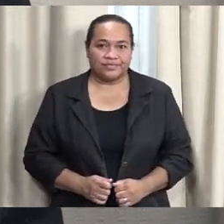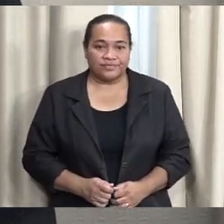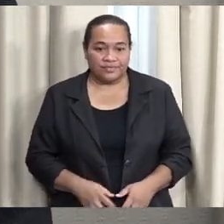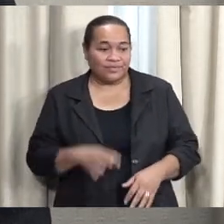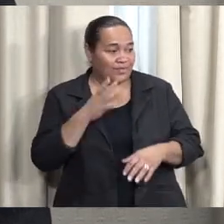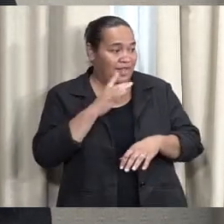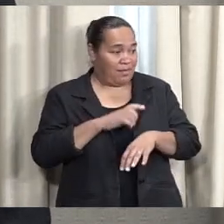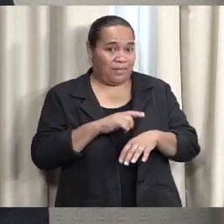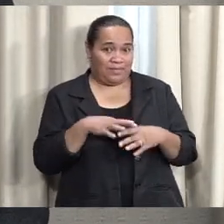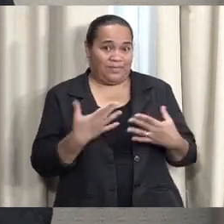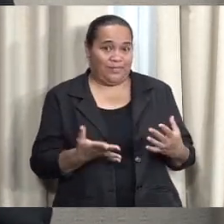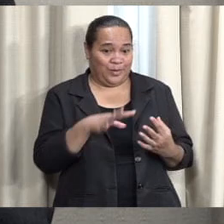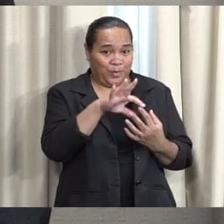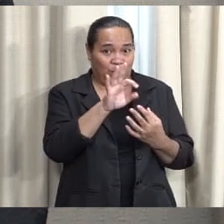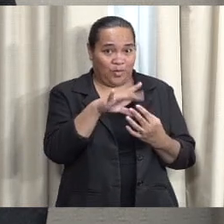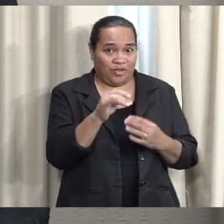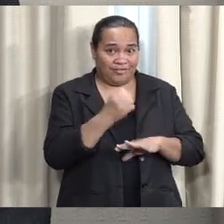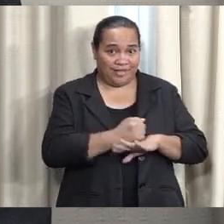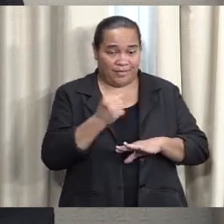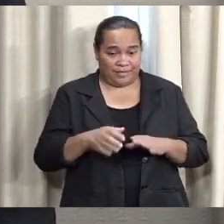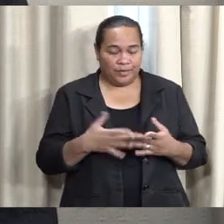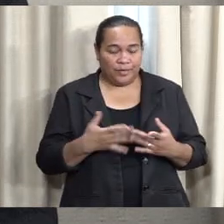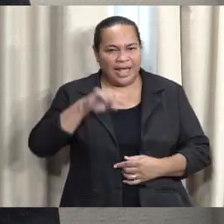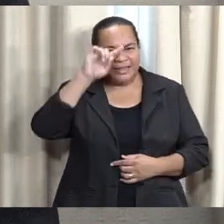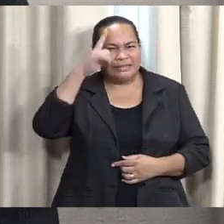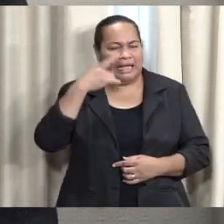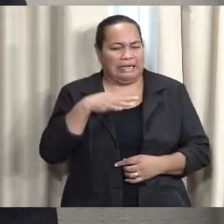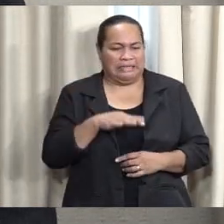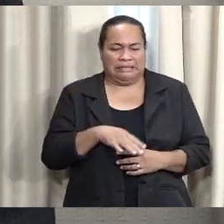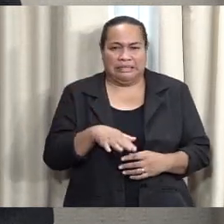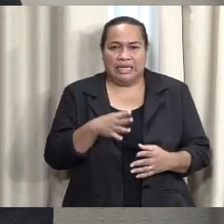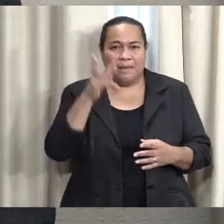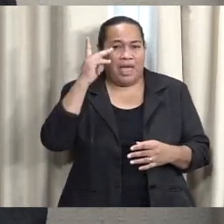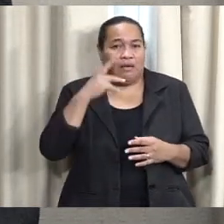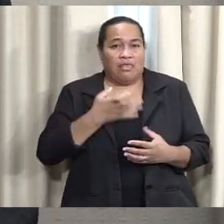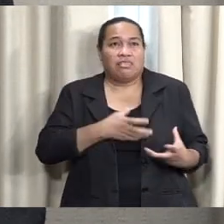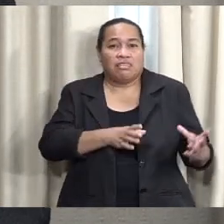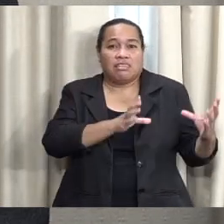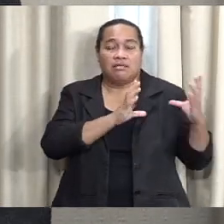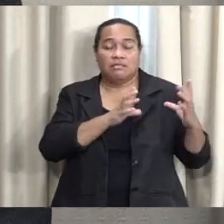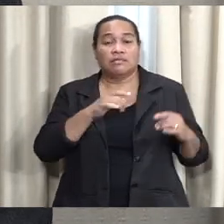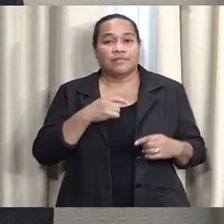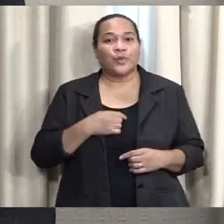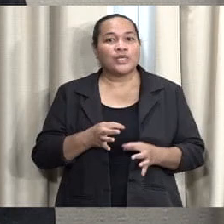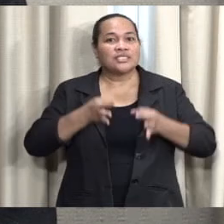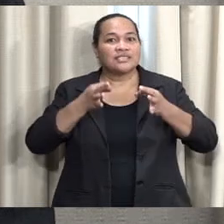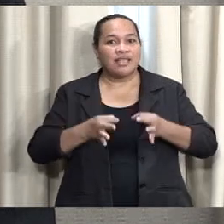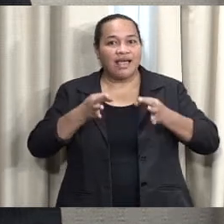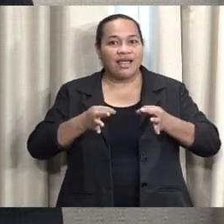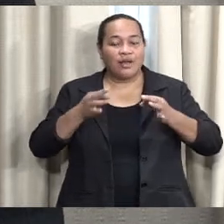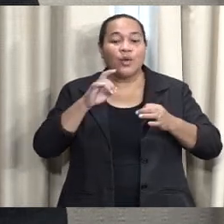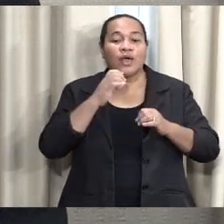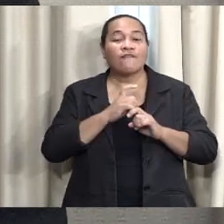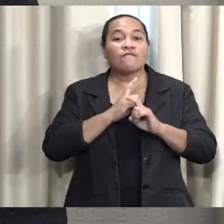government, and we understand the pressures on parents, we have decided that we will follow